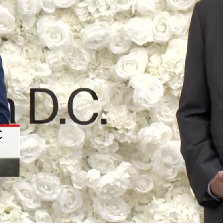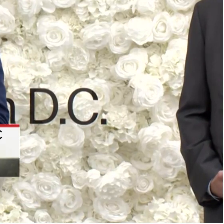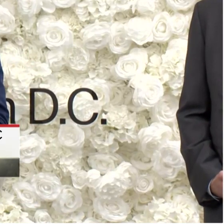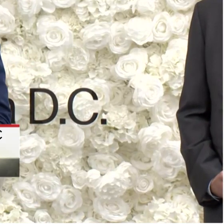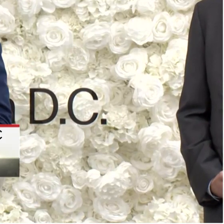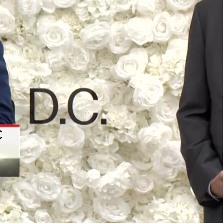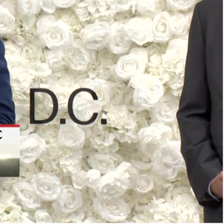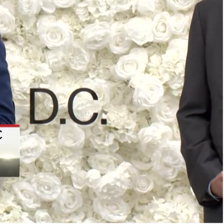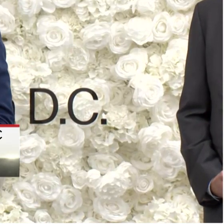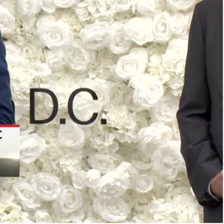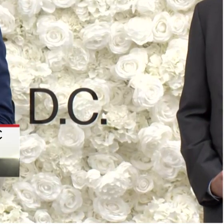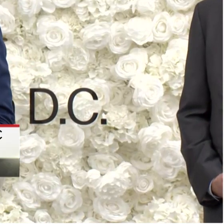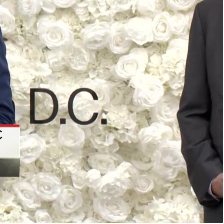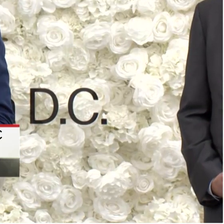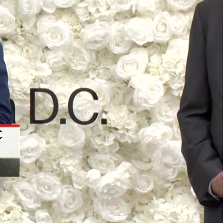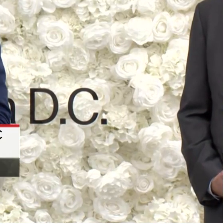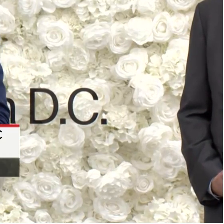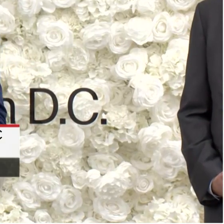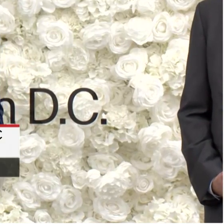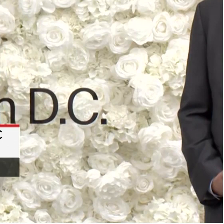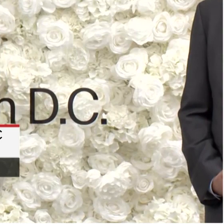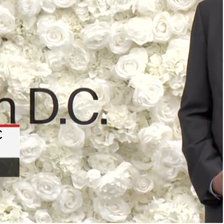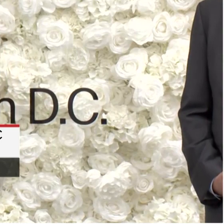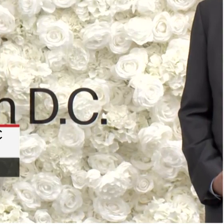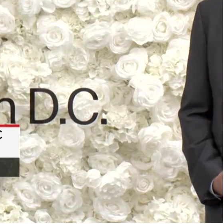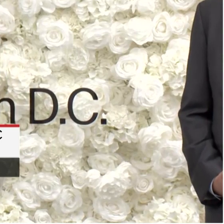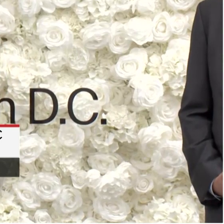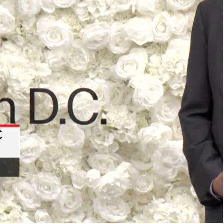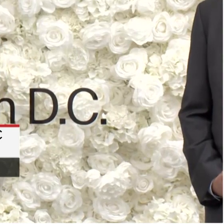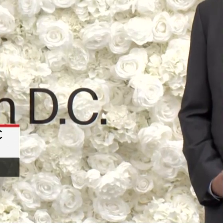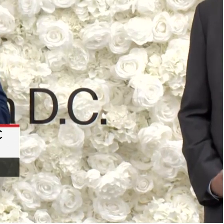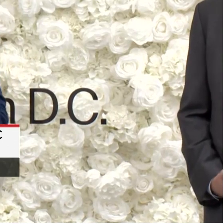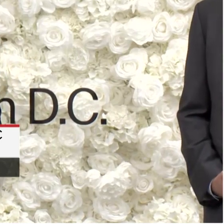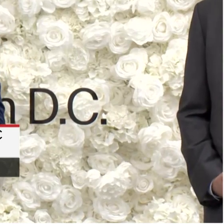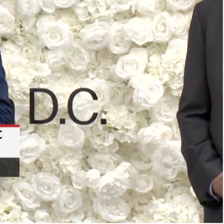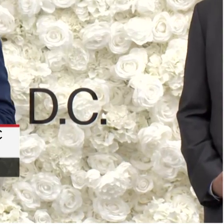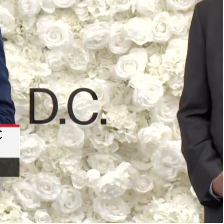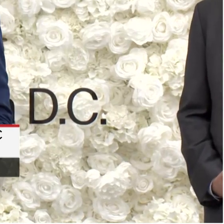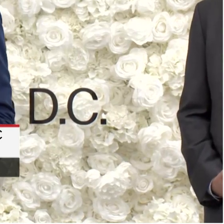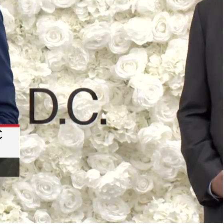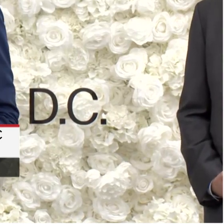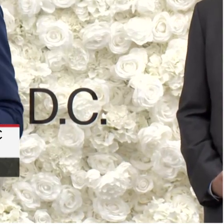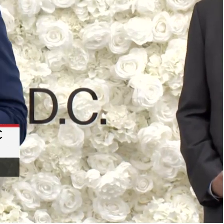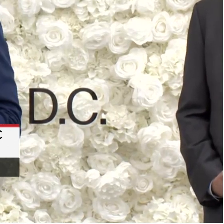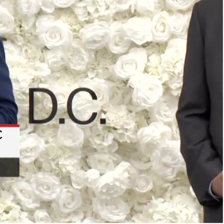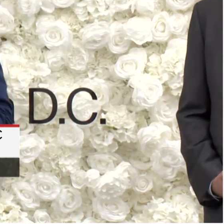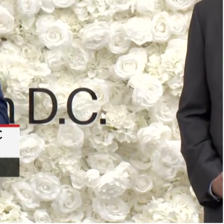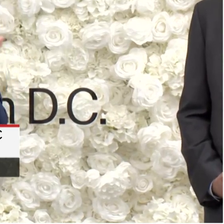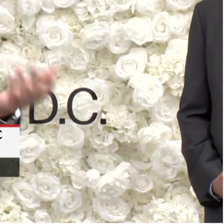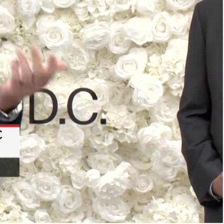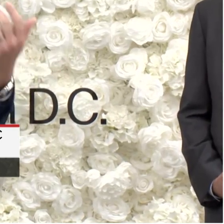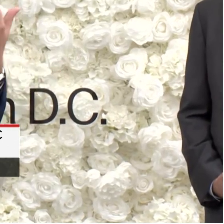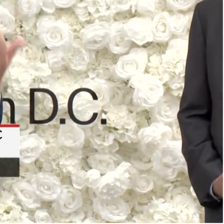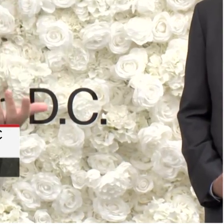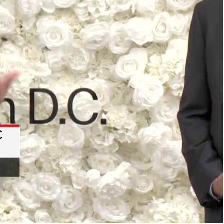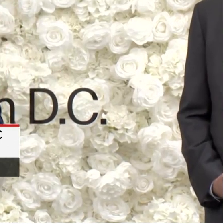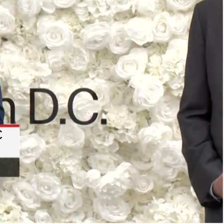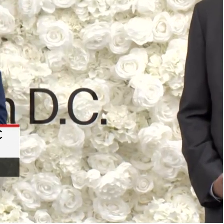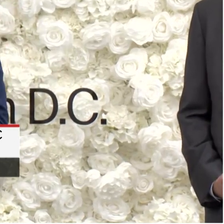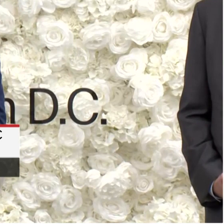in. So in the springtime, when we see those beautiful DC cherry blossoms, if you're a bit allergic to those beautiful blossoms like I am, it will remove